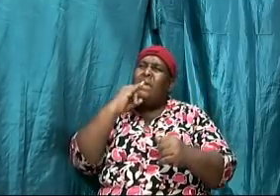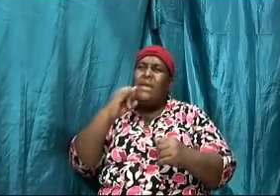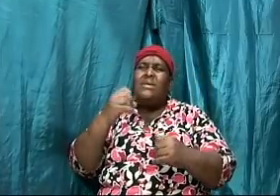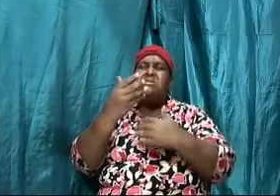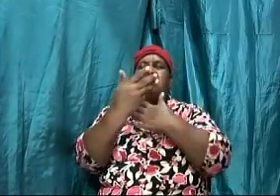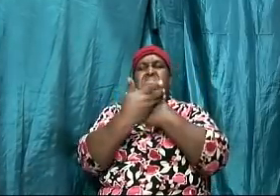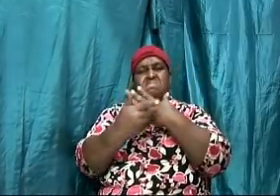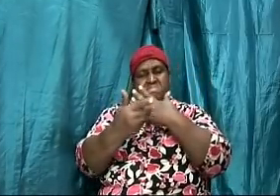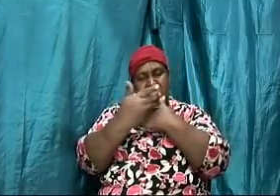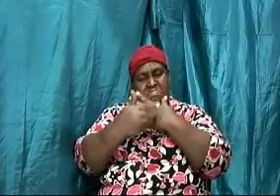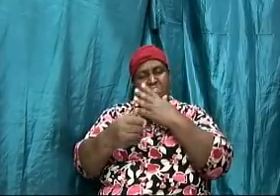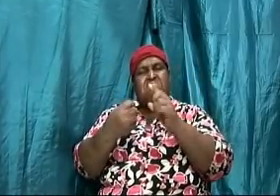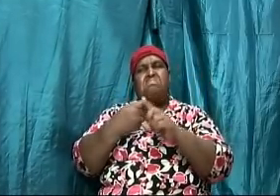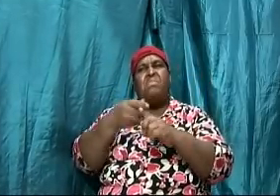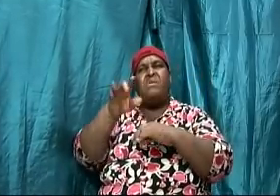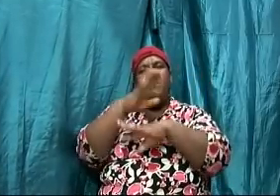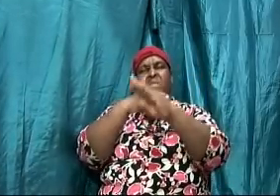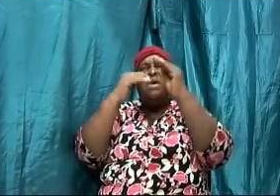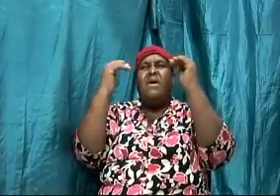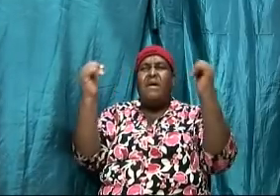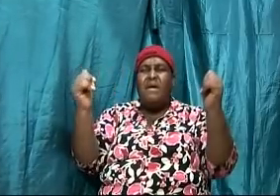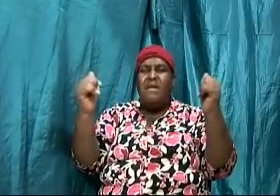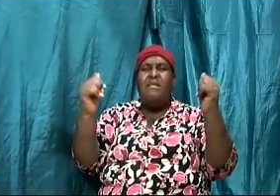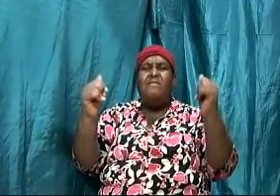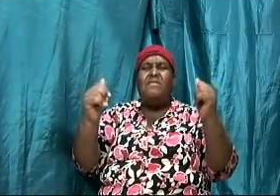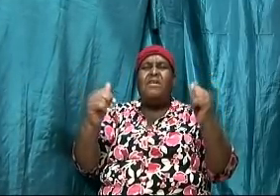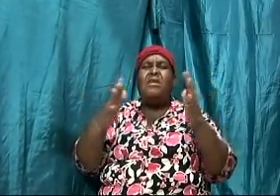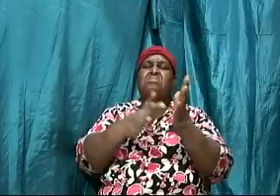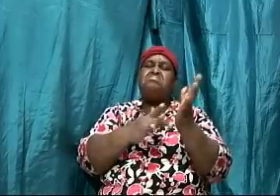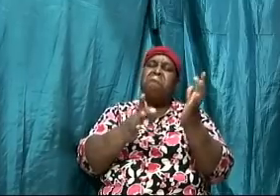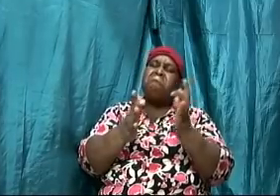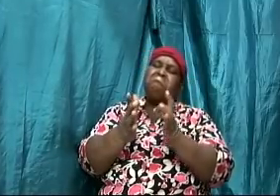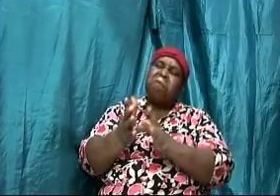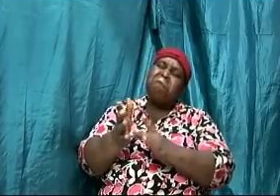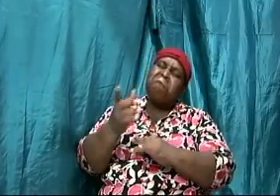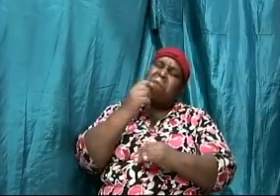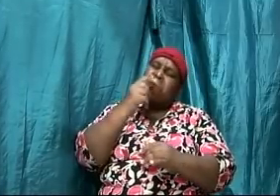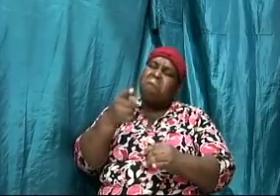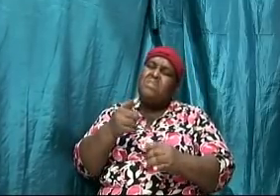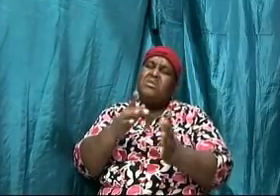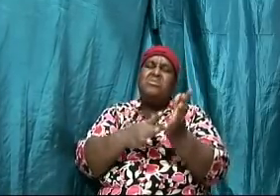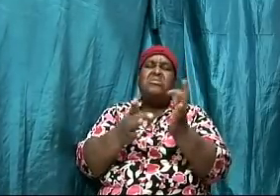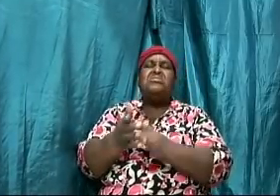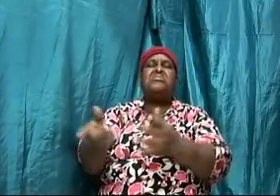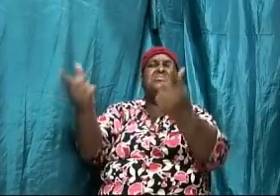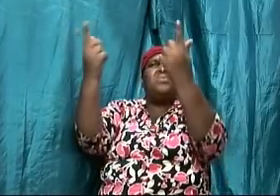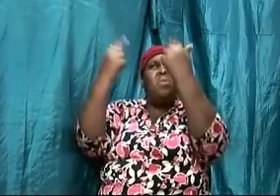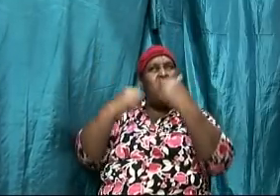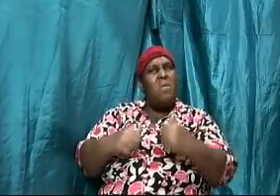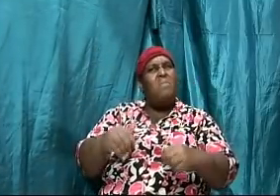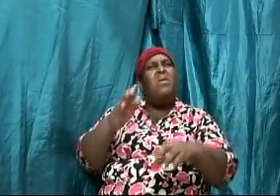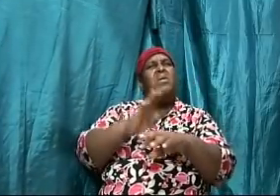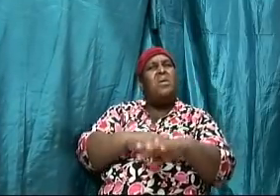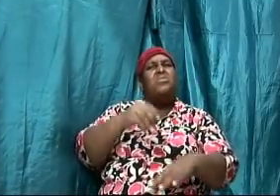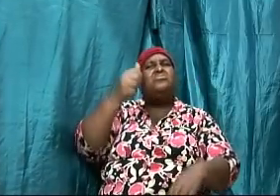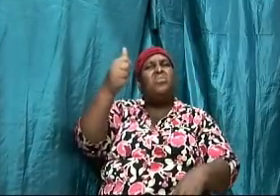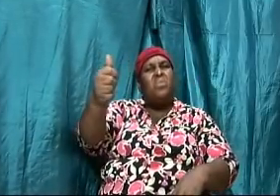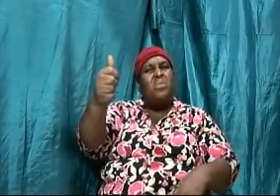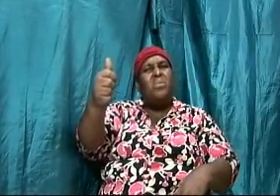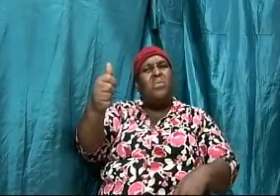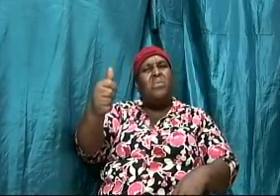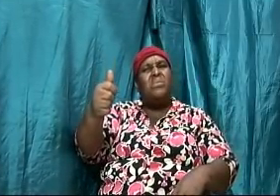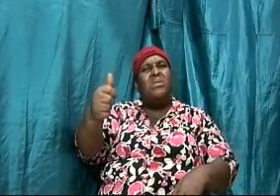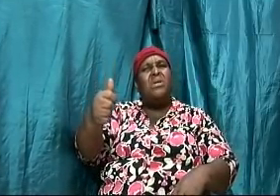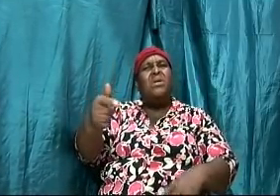bread from heaven. And the Bible said he came unto his own. And when he came unto his own,